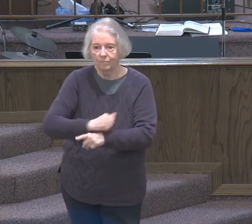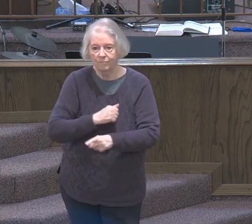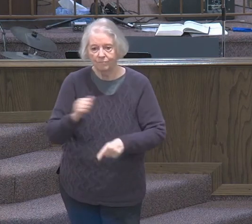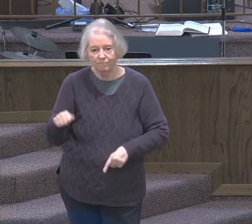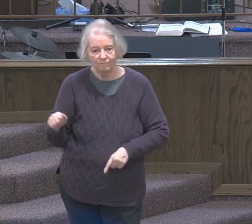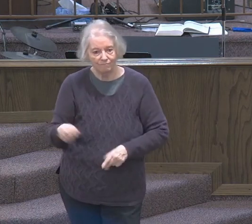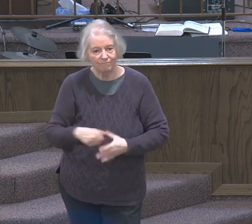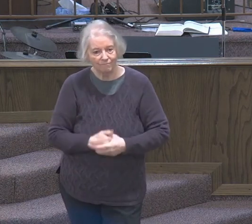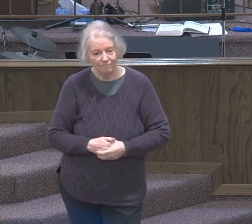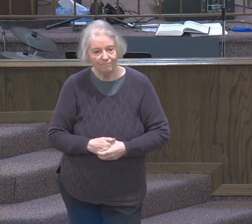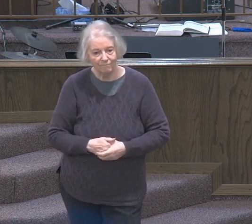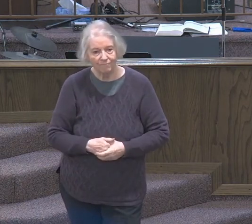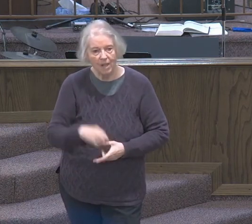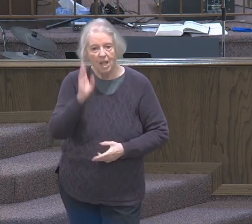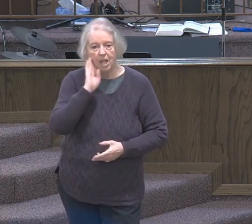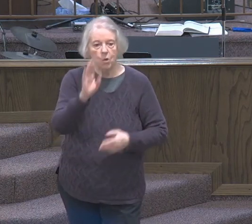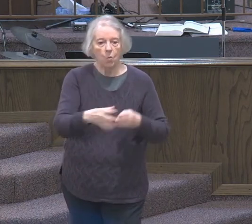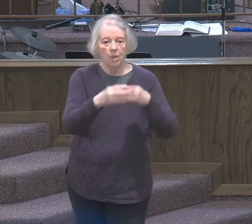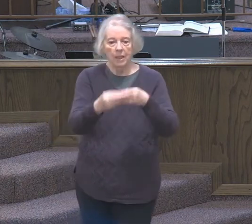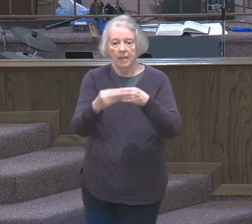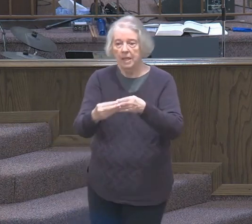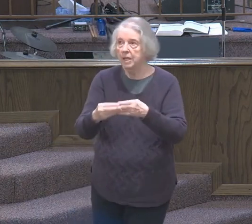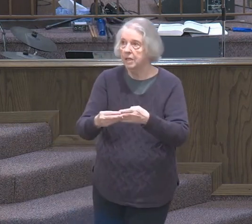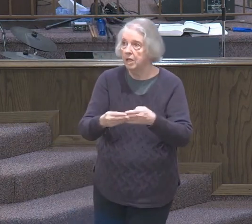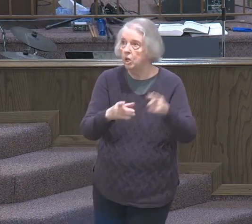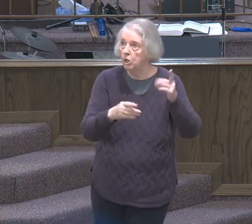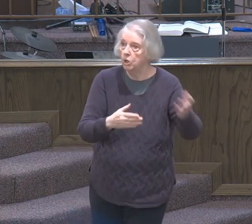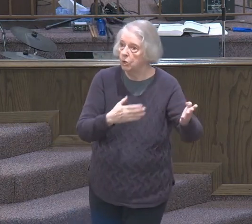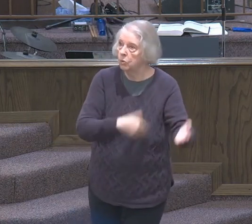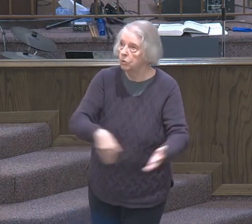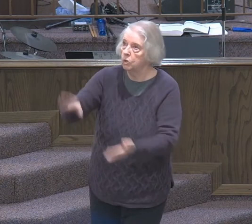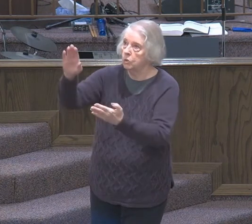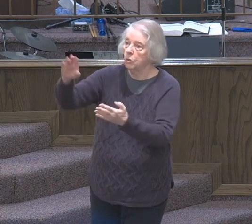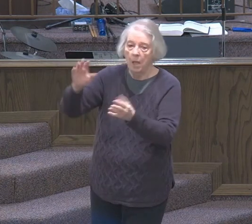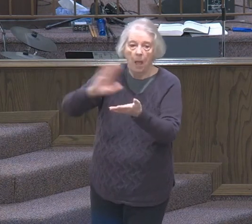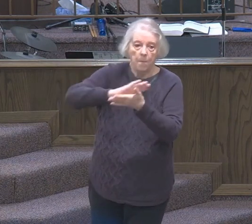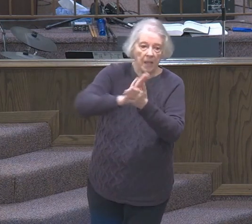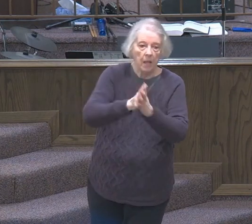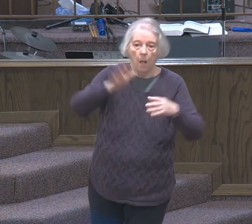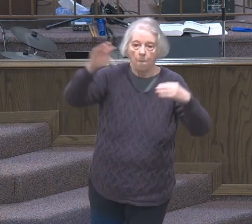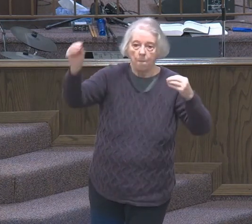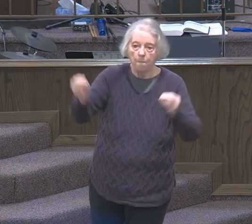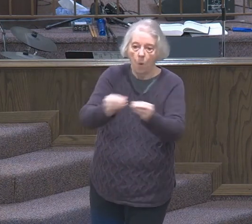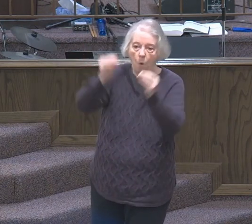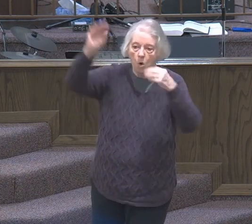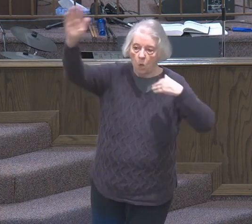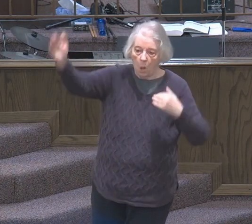And it will lead you to a response. As we focus on the Lord, it will lead us